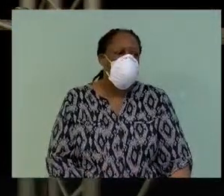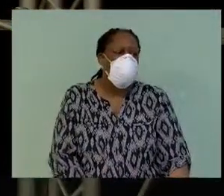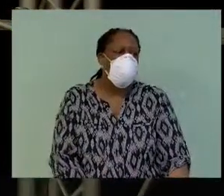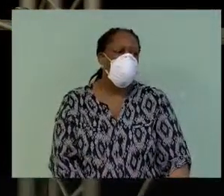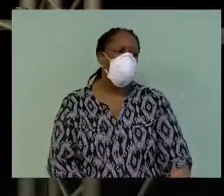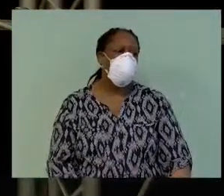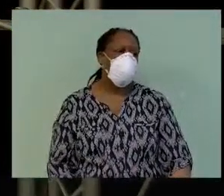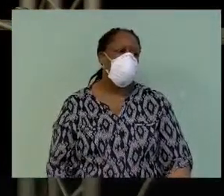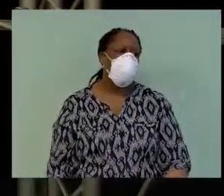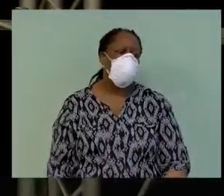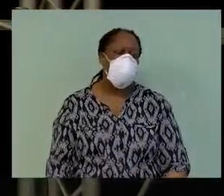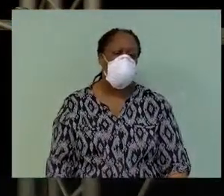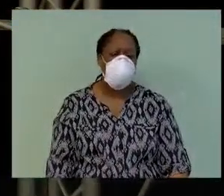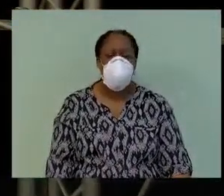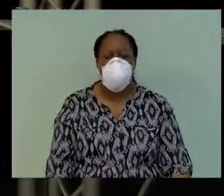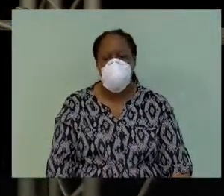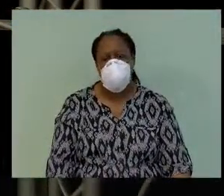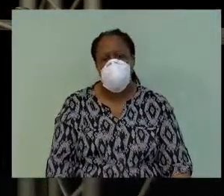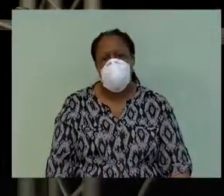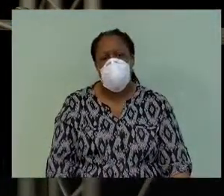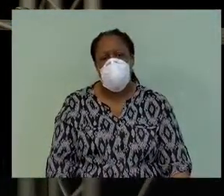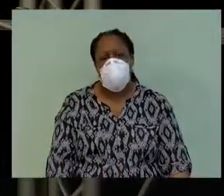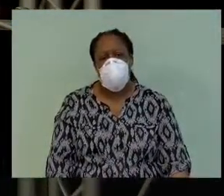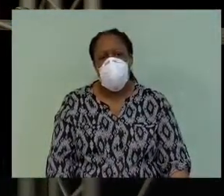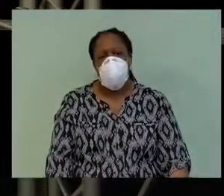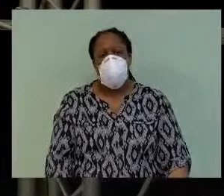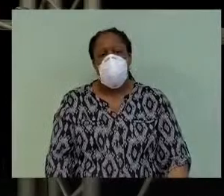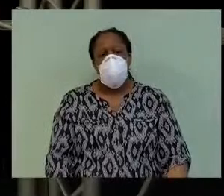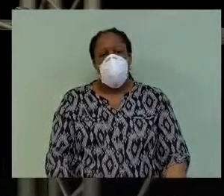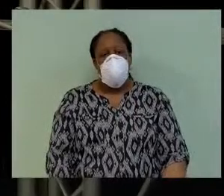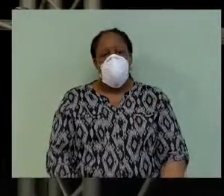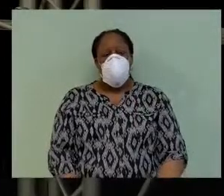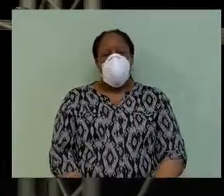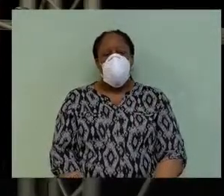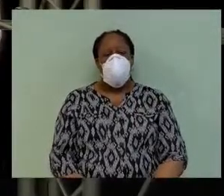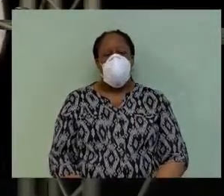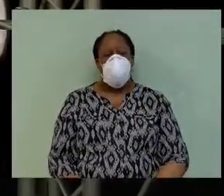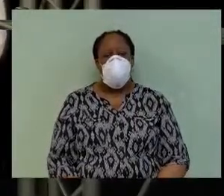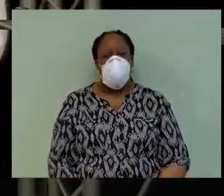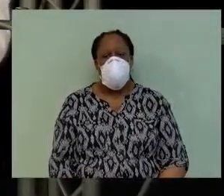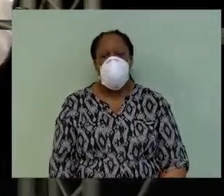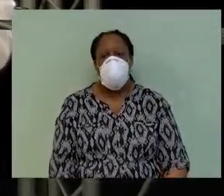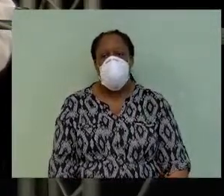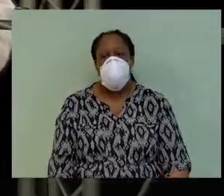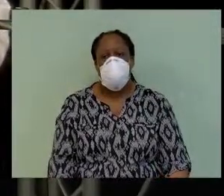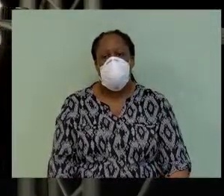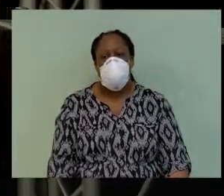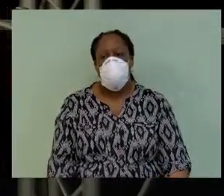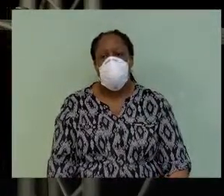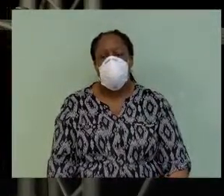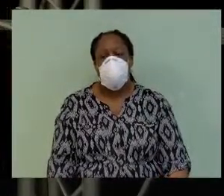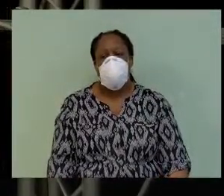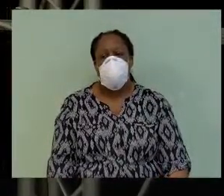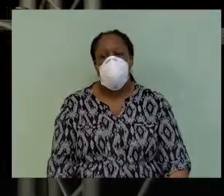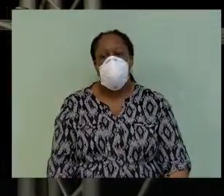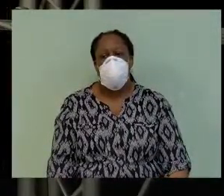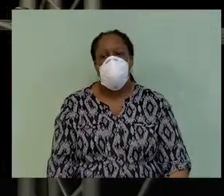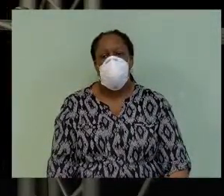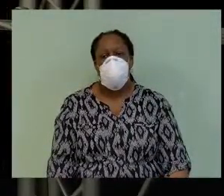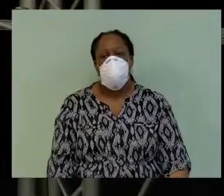Thank you very much, Ms. Francis, PS in the Ministry of Justice, Legal Affairs